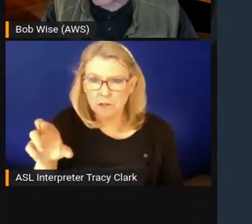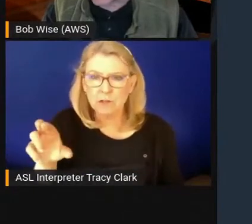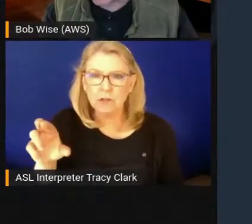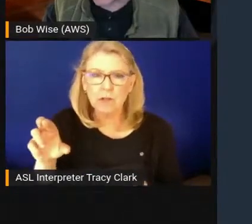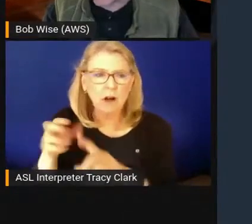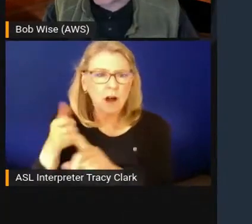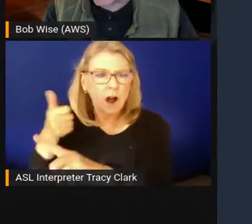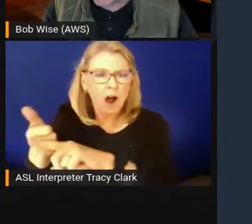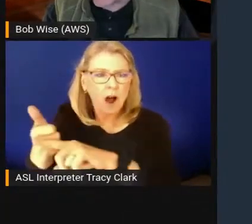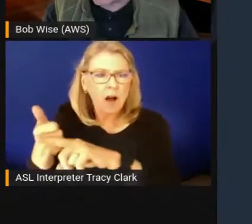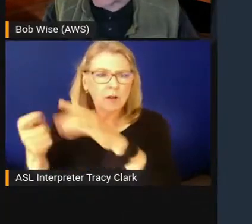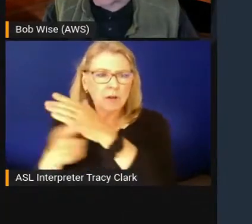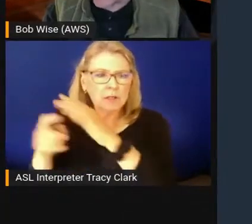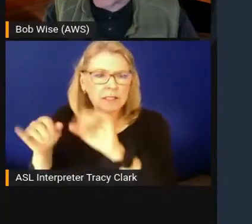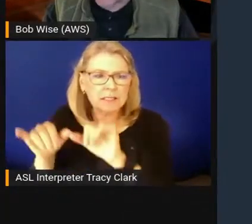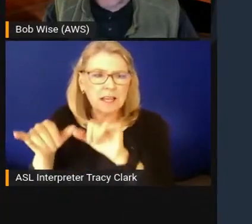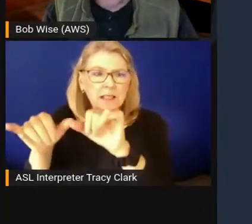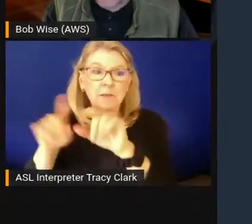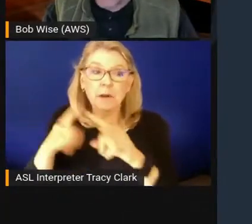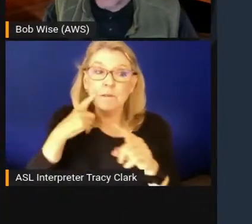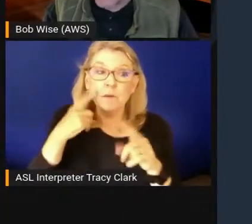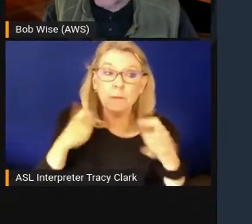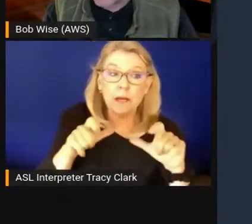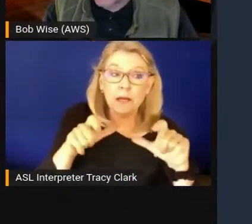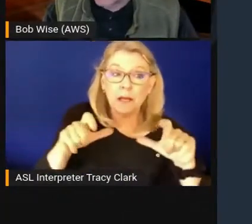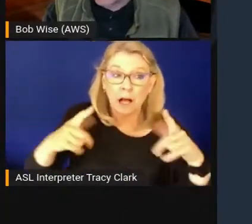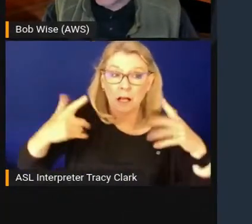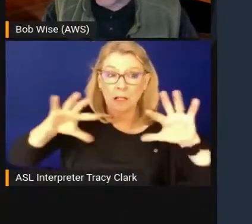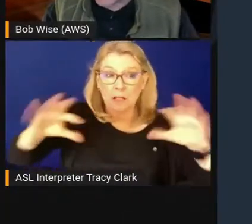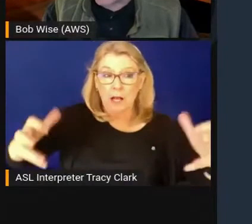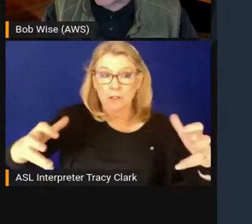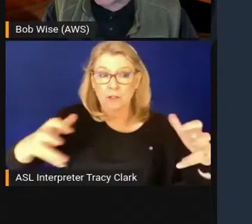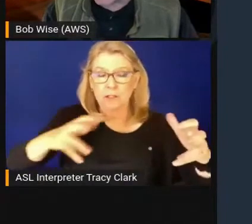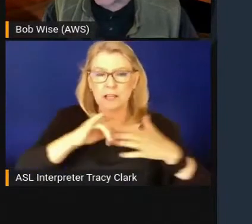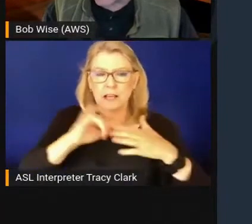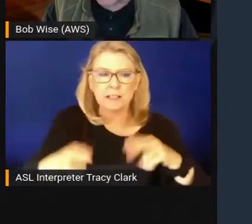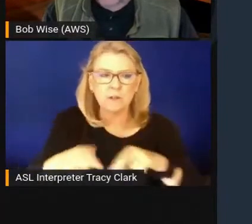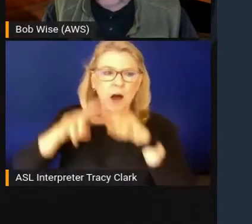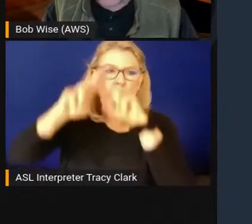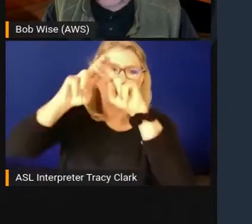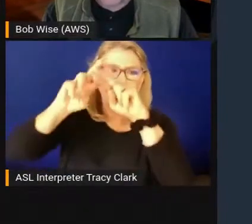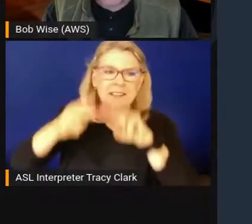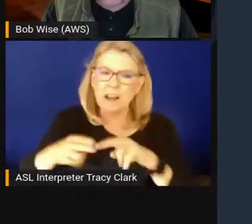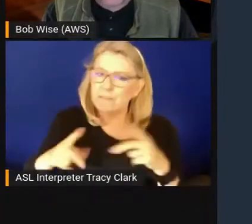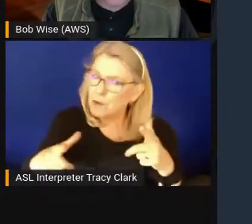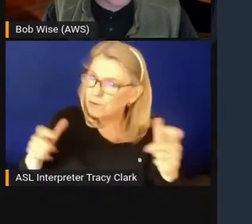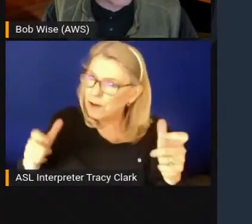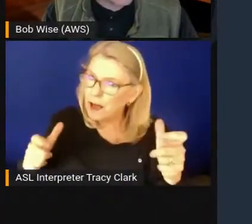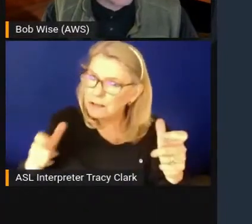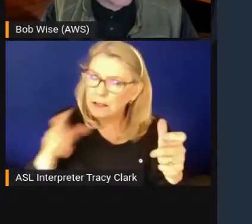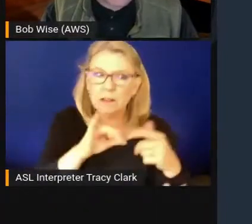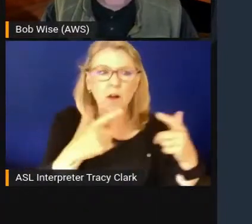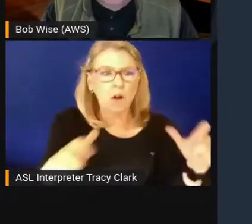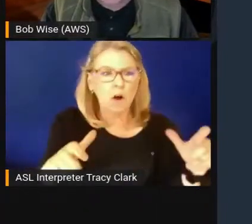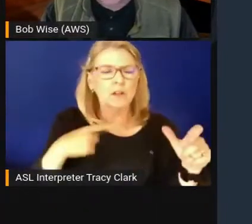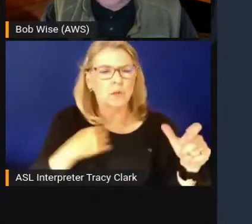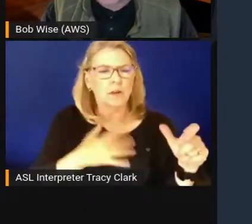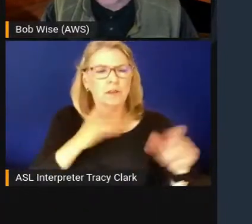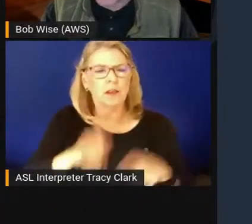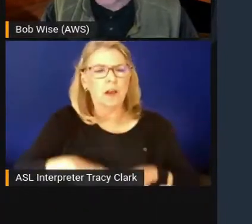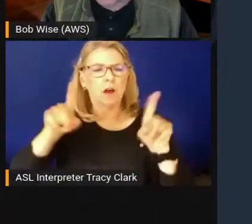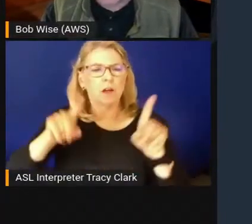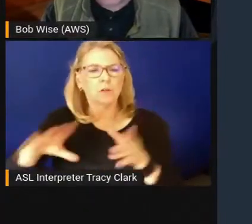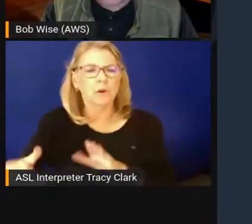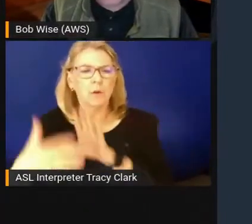need to scale up, scale down very fast or very large, we think an alternate approach is worth considering. This is the